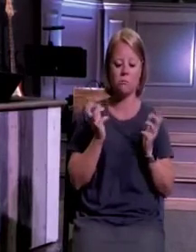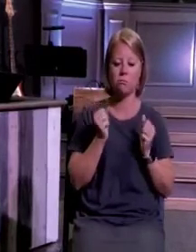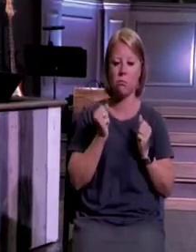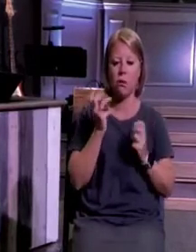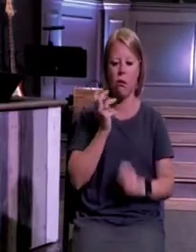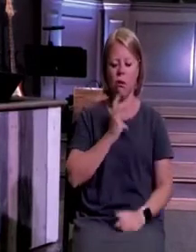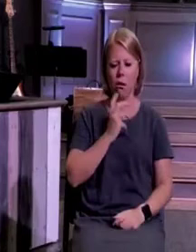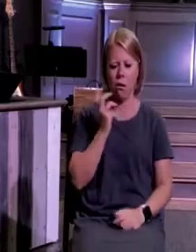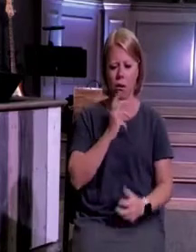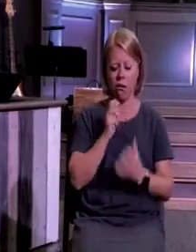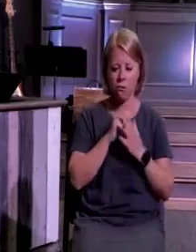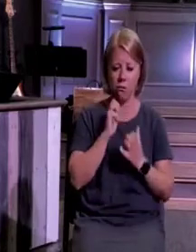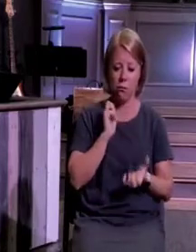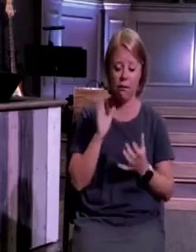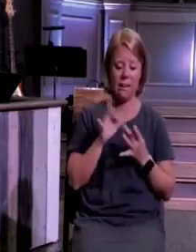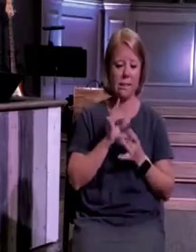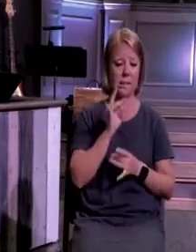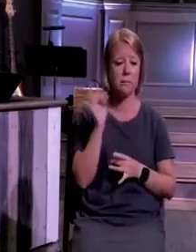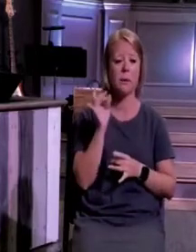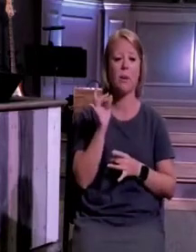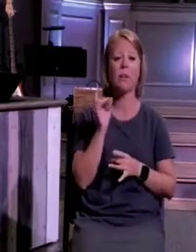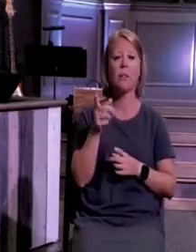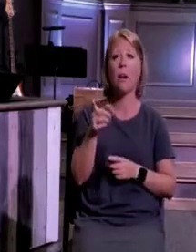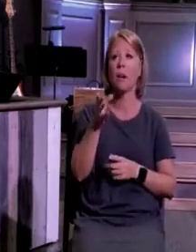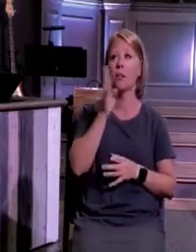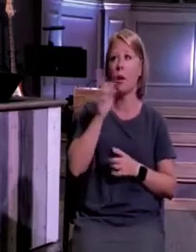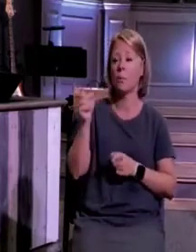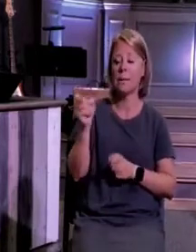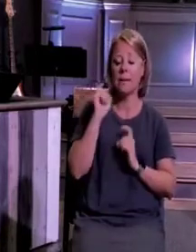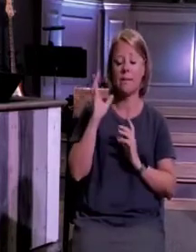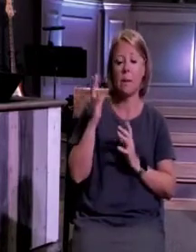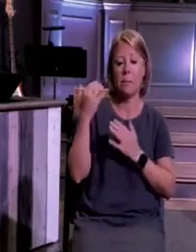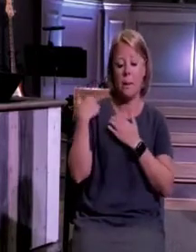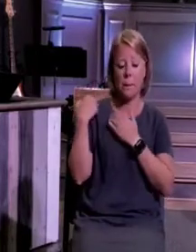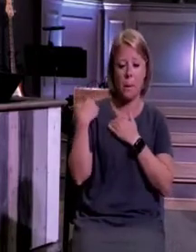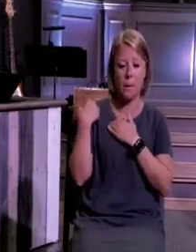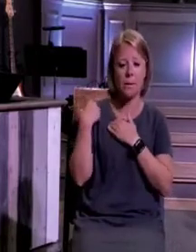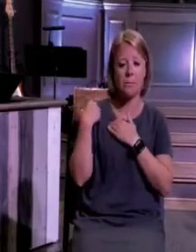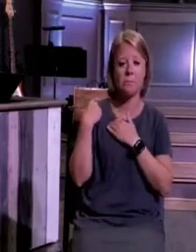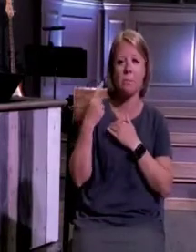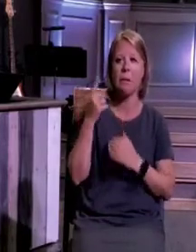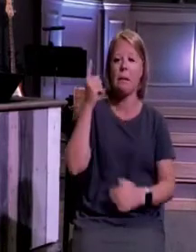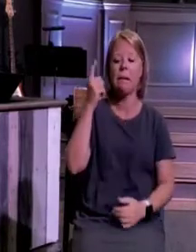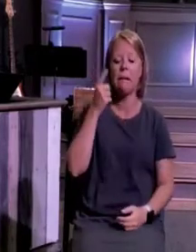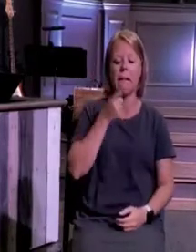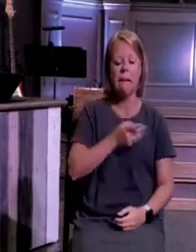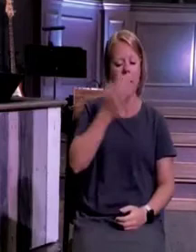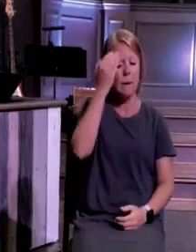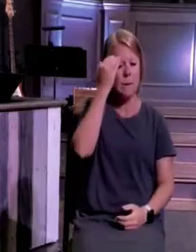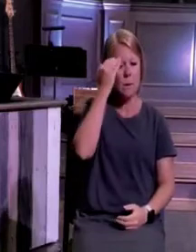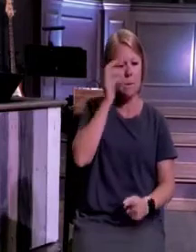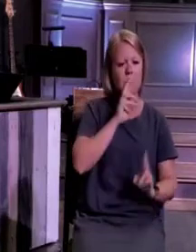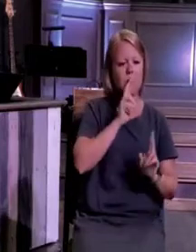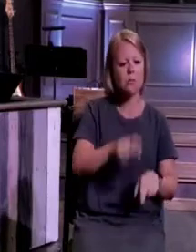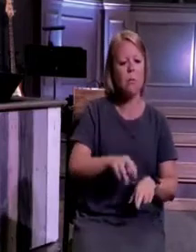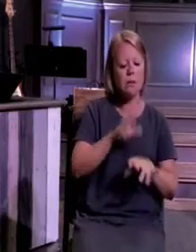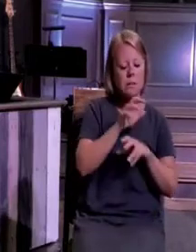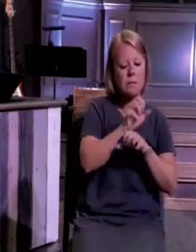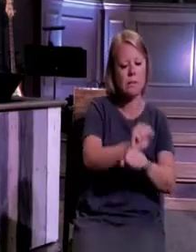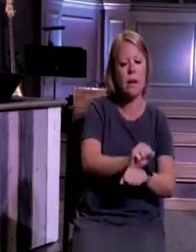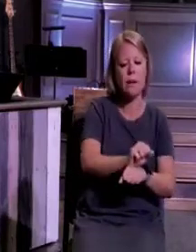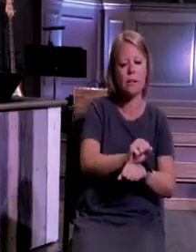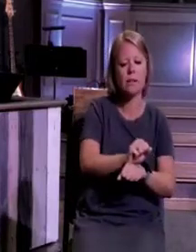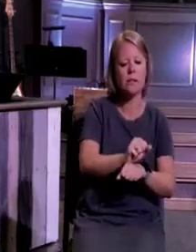that God had saddled him with such a burden. He knew the response from this assignment from God would not